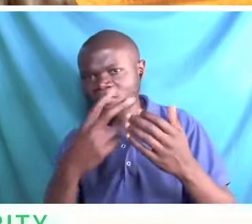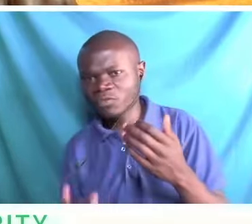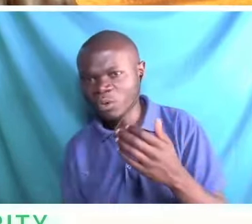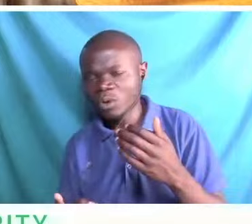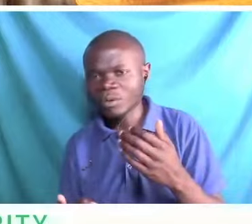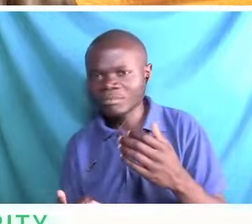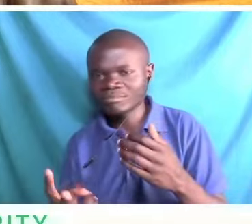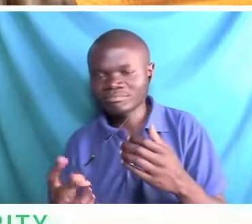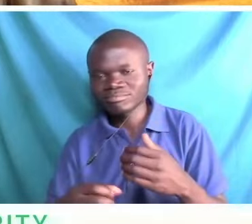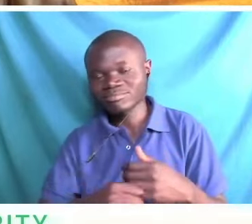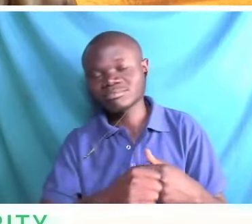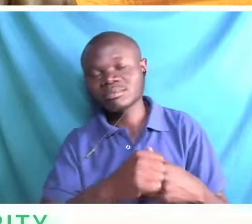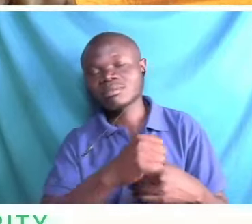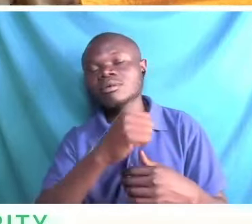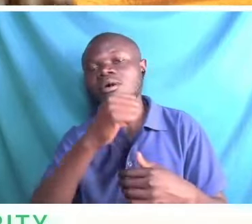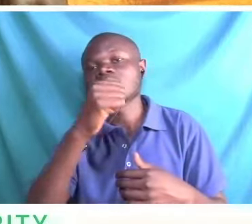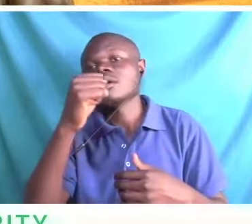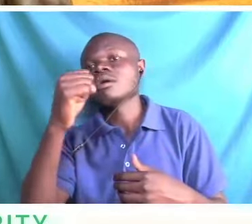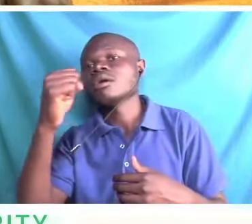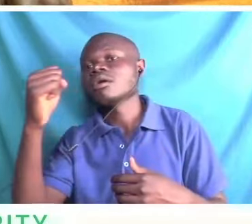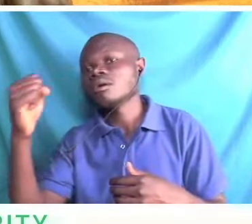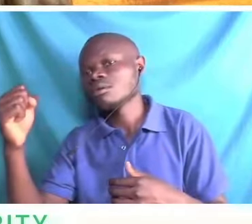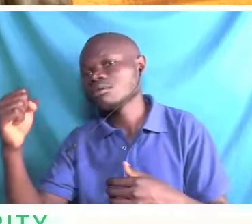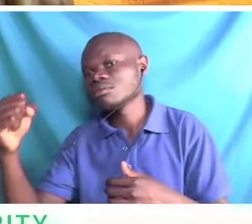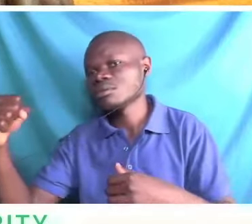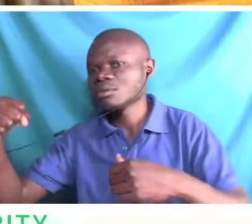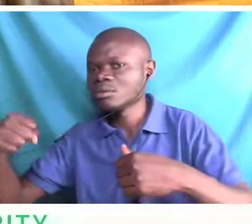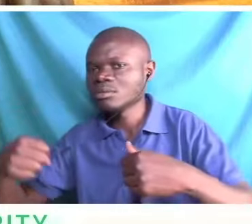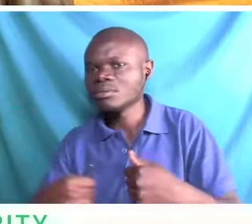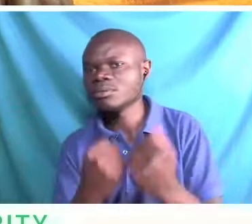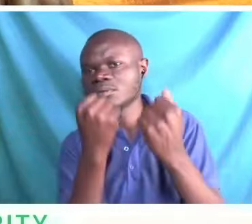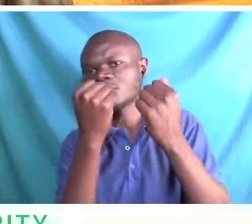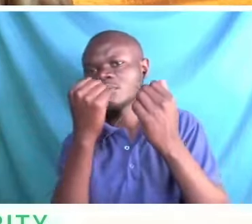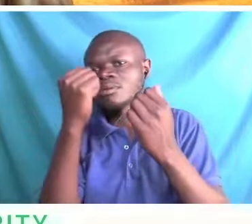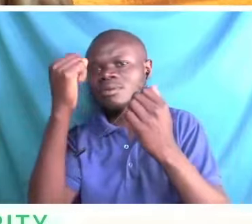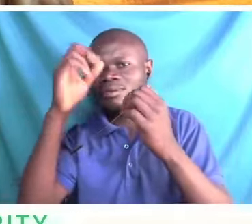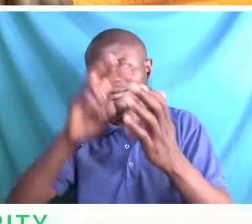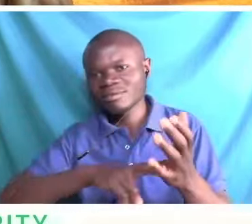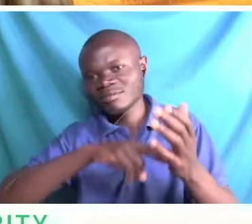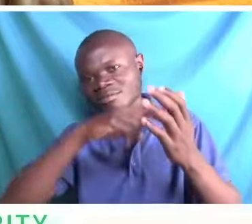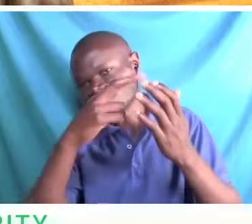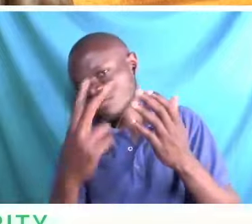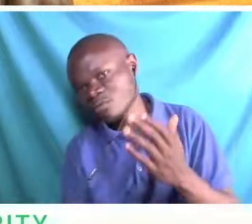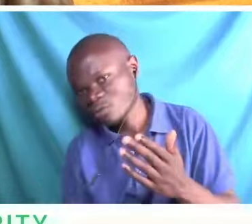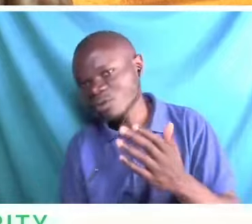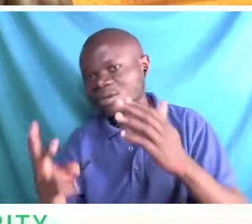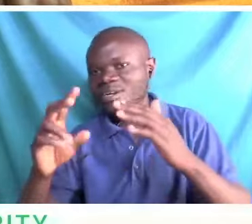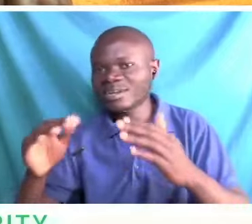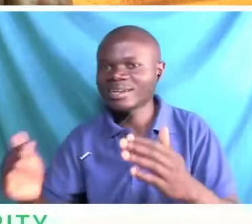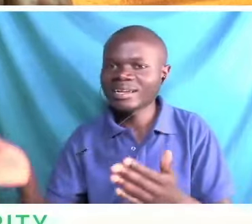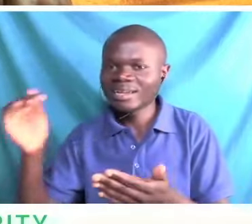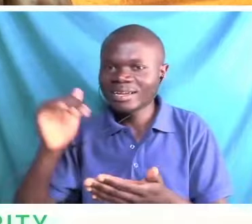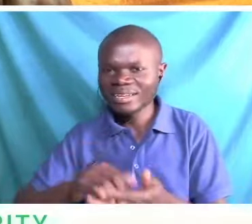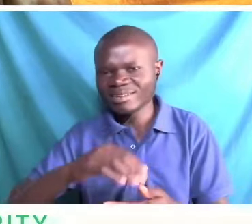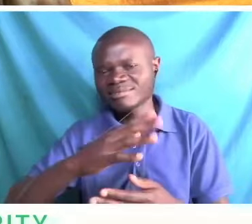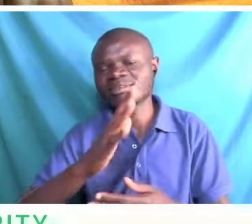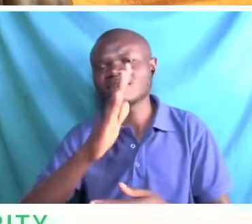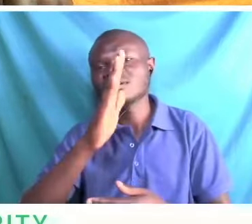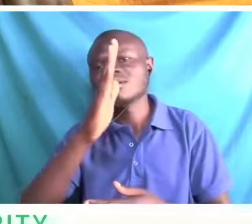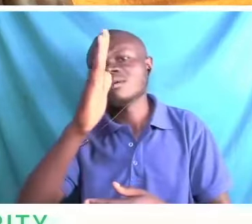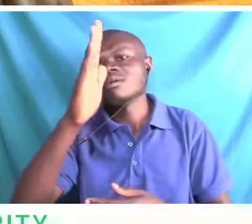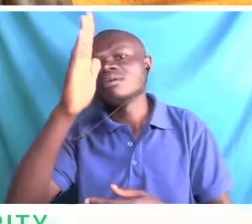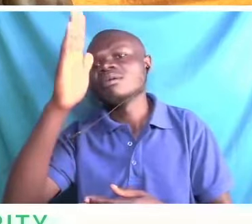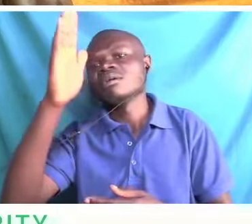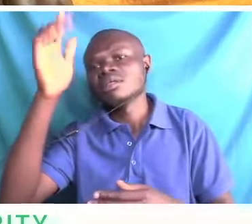I get up and I'm hit again and I fall down. I raise my hand in this